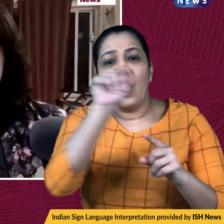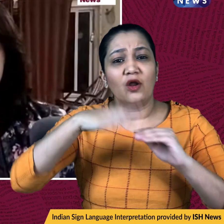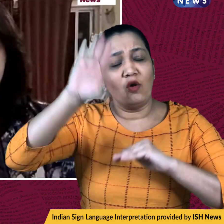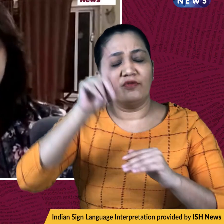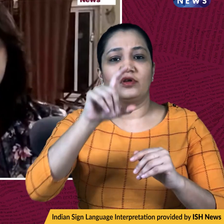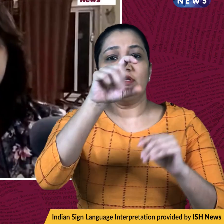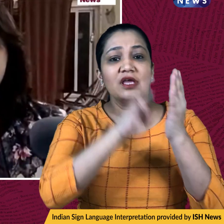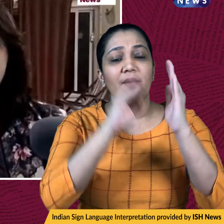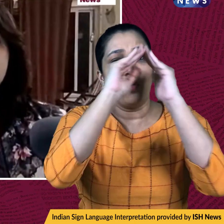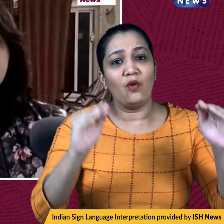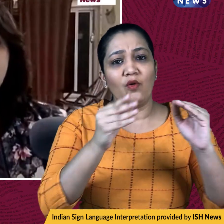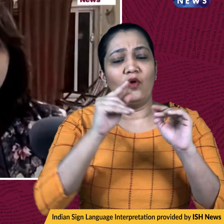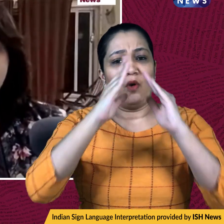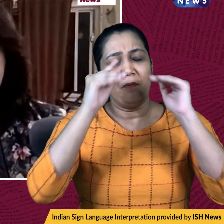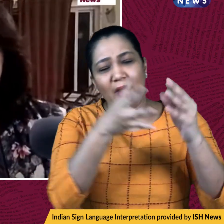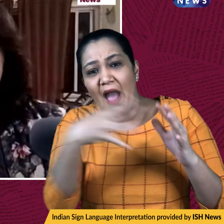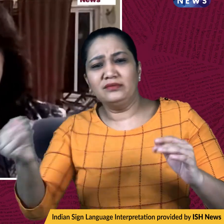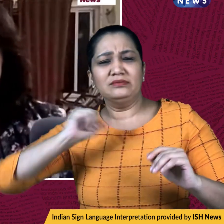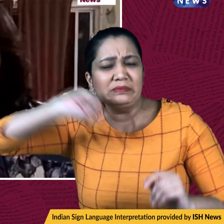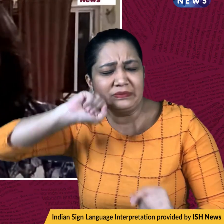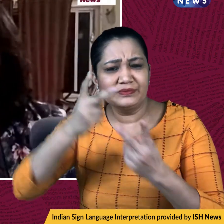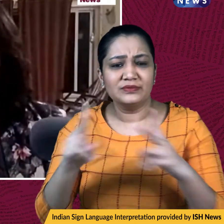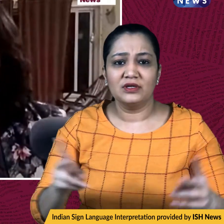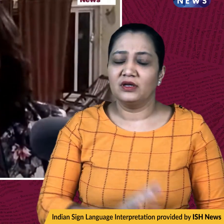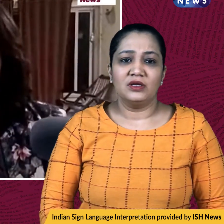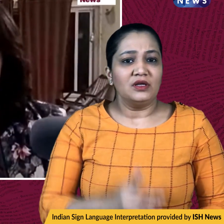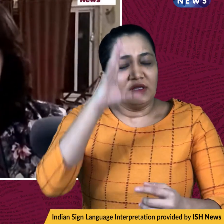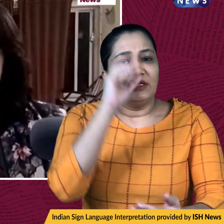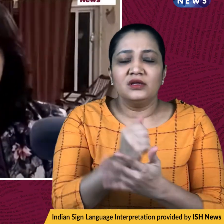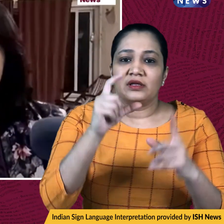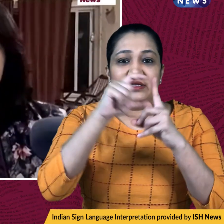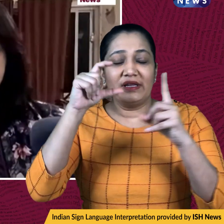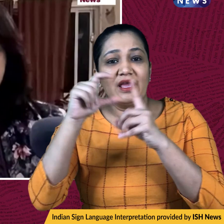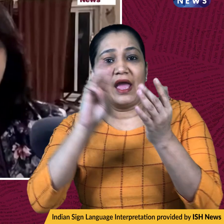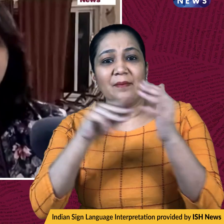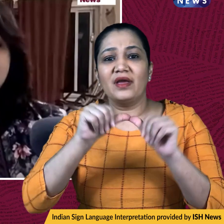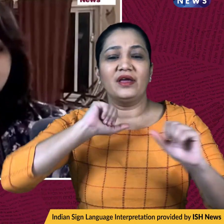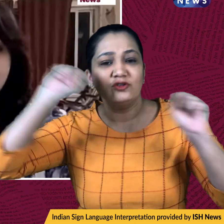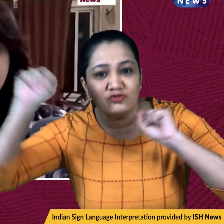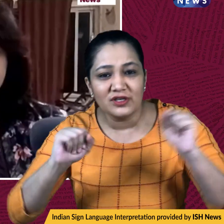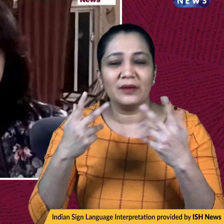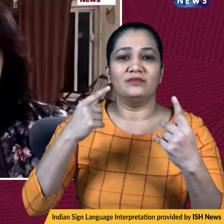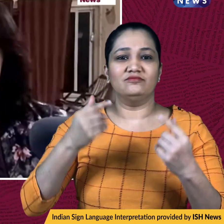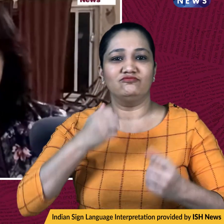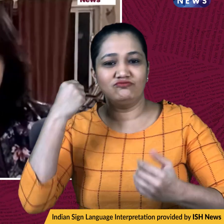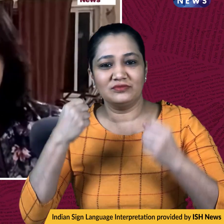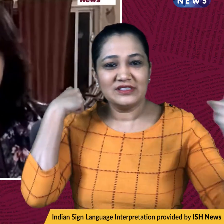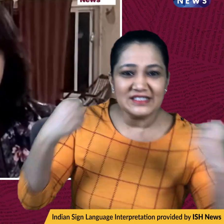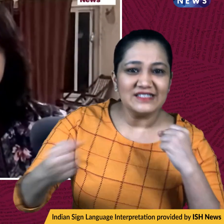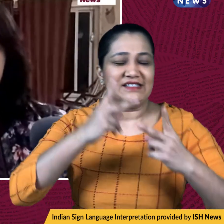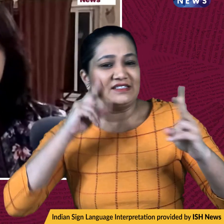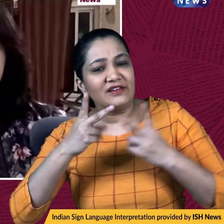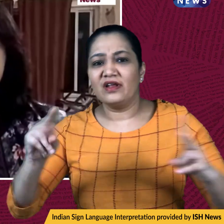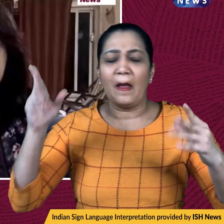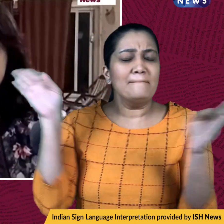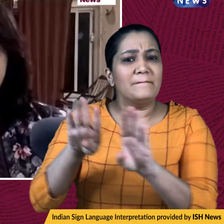Chief Minister Arvind Kejriwal's residence to oppose the DTMA's decision to keeping gyms and fitness centers closed, even